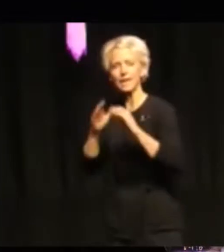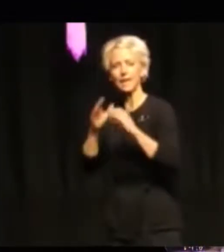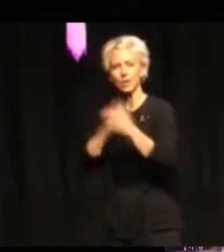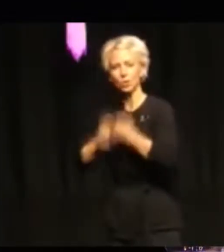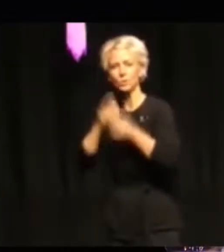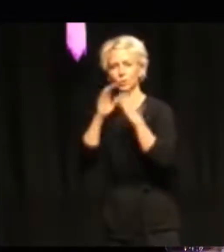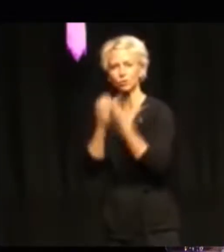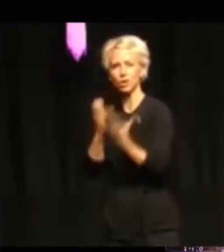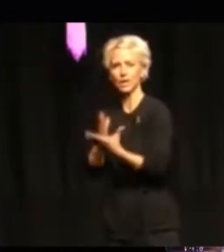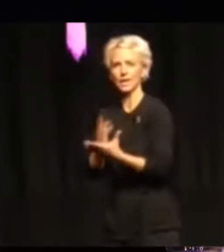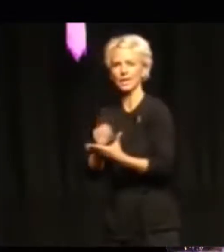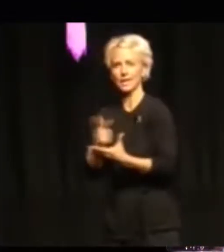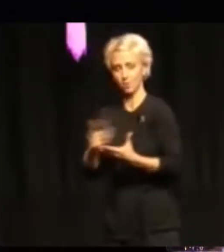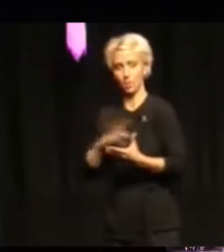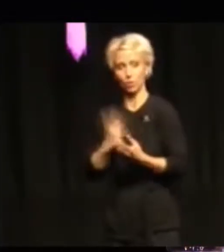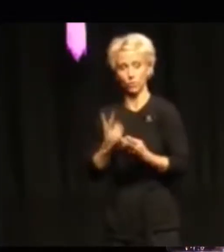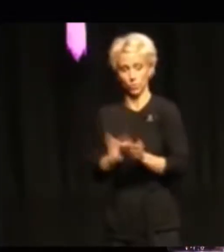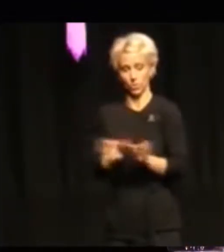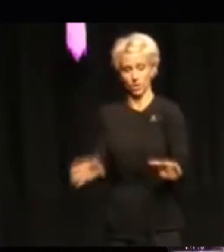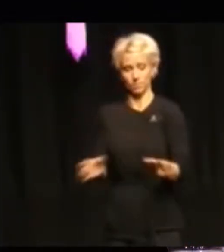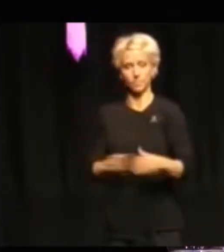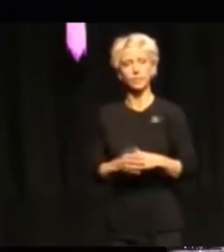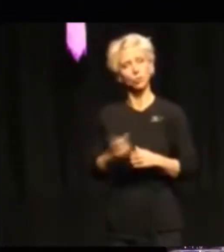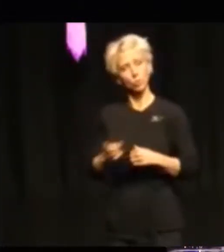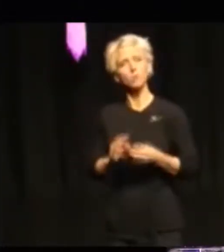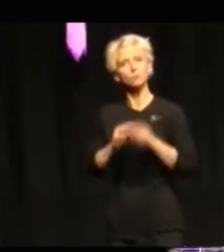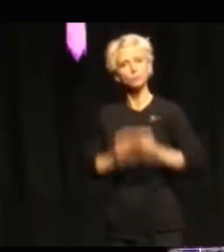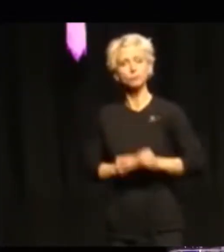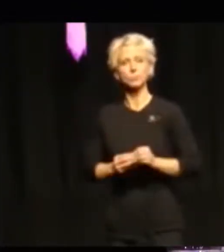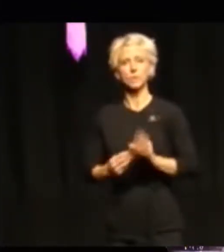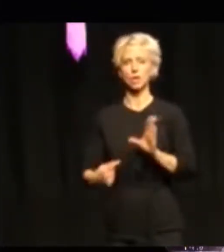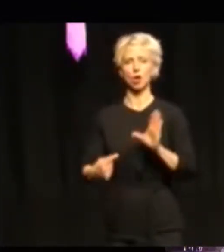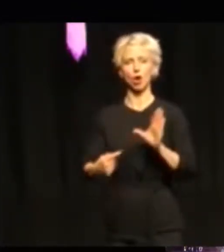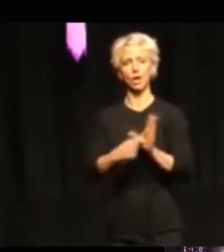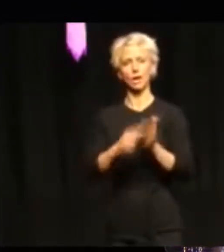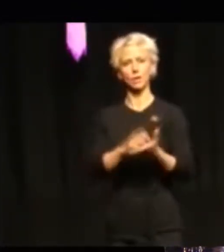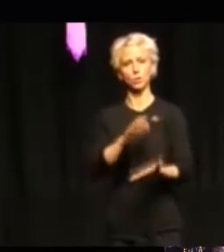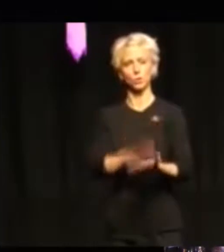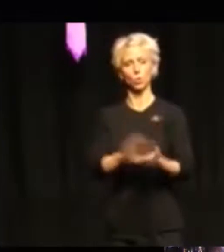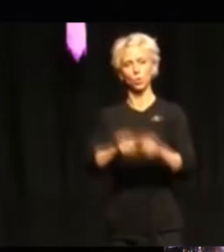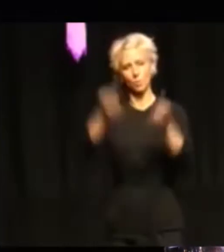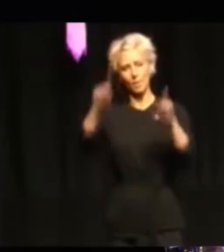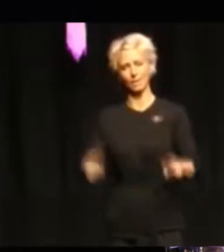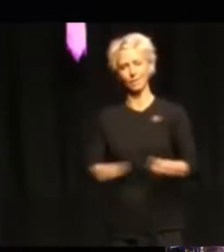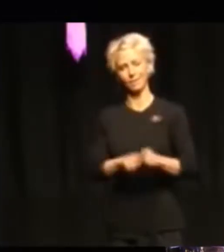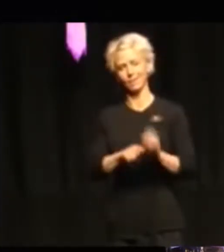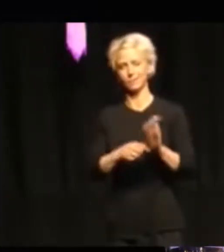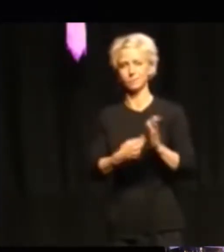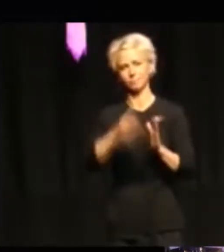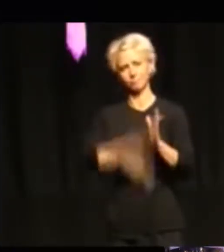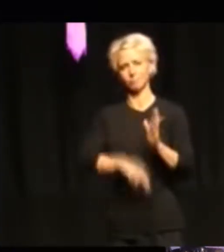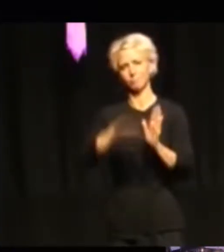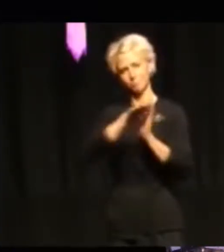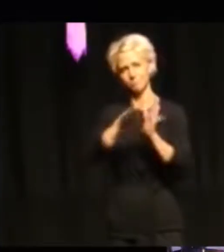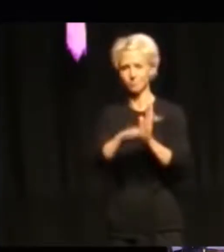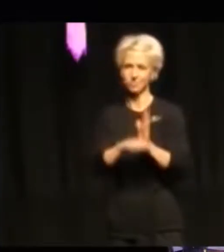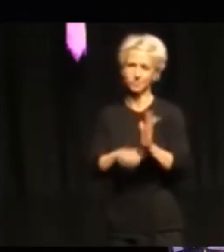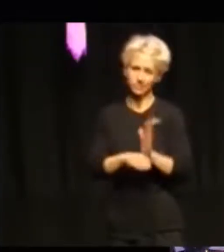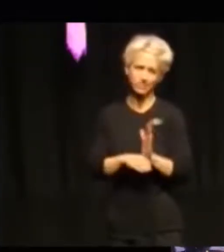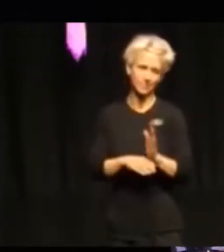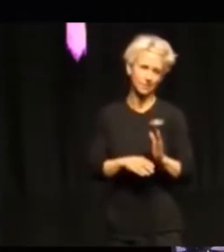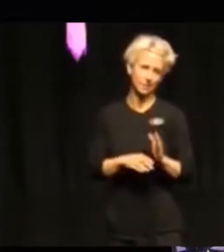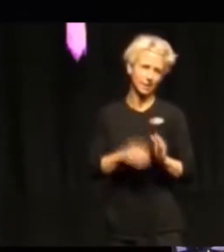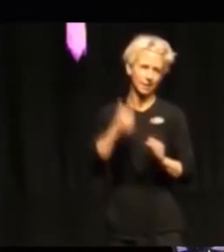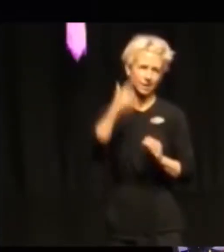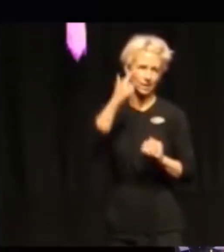rights. And they started putting these into legal documents. They put them into something called the Universal Declaration of Human Rights that I